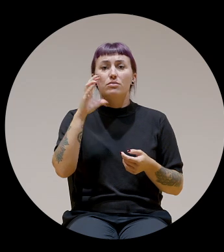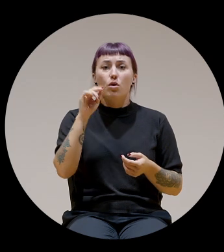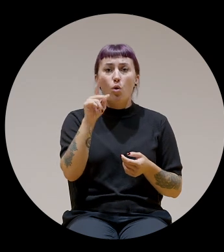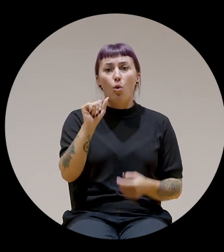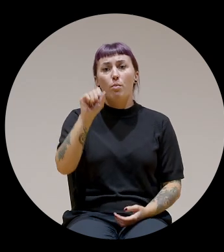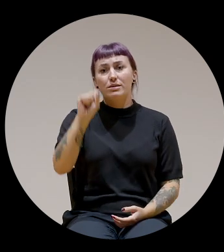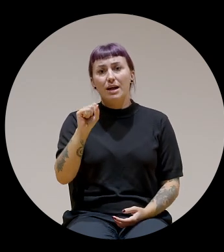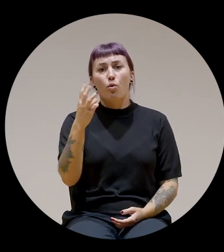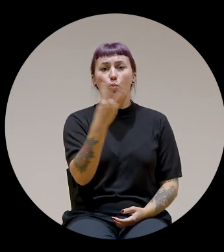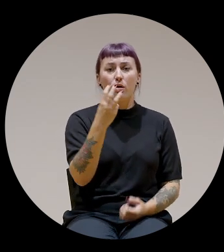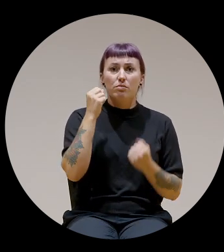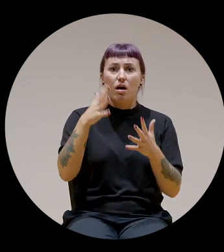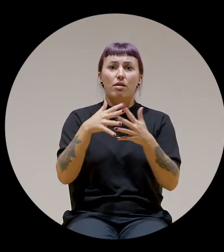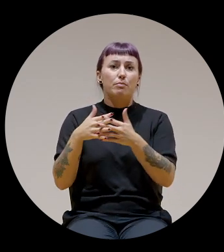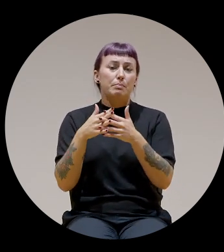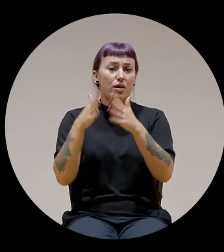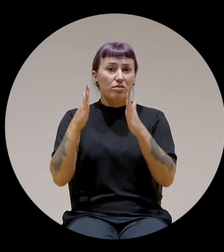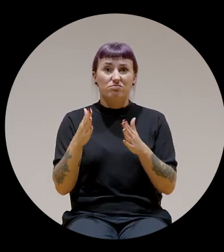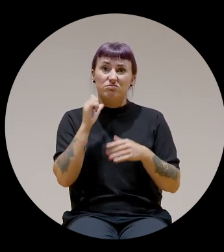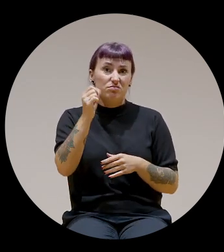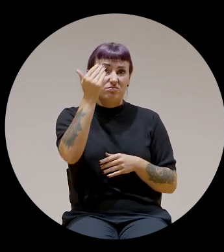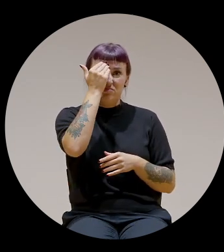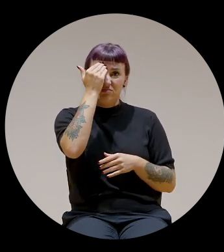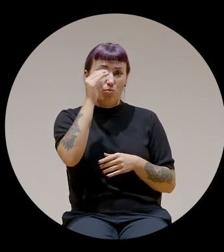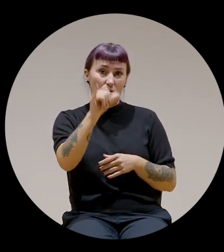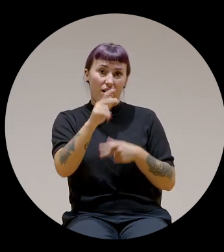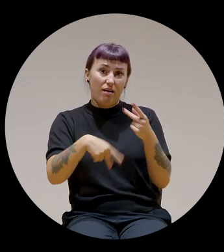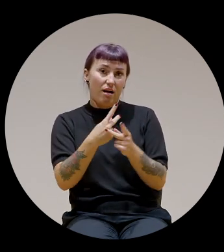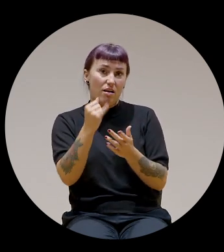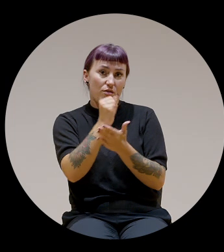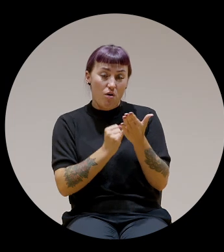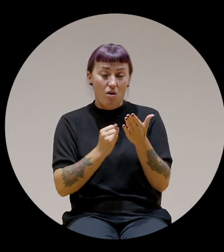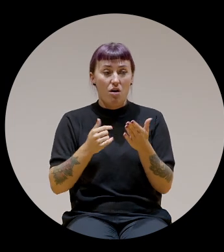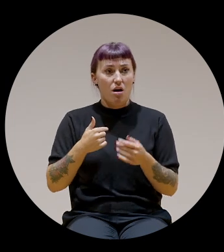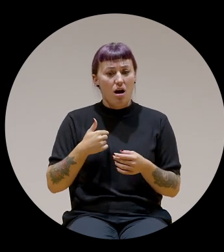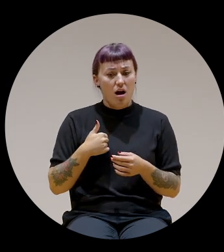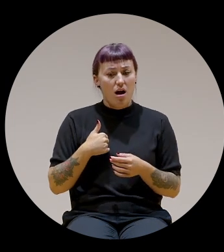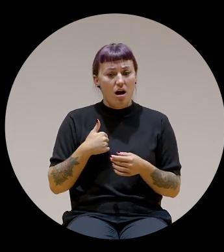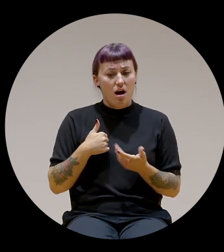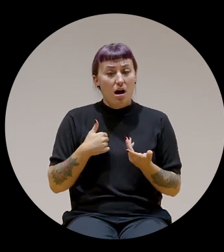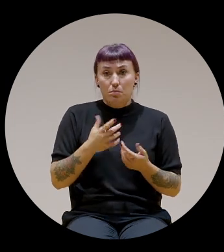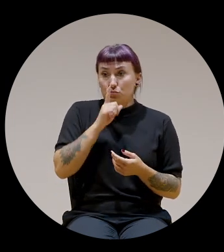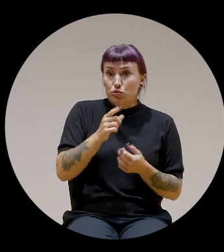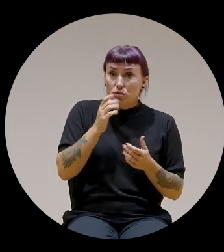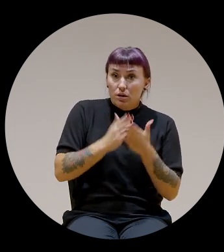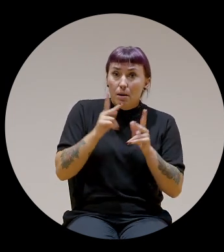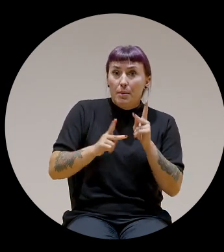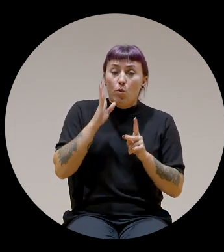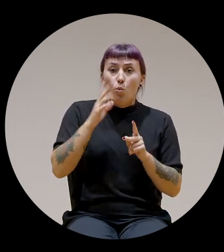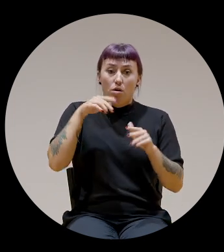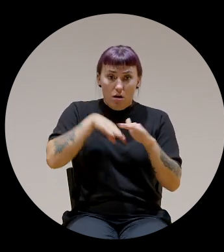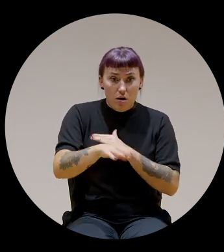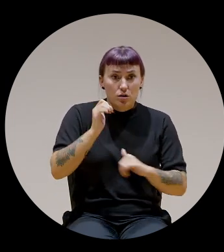Oklahoma and the Southwest, a lot of Americans are not familiar with that art. I was pretty sure, and I am pretty sure, that some people will